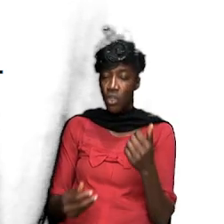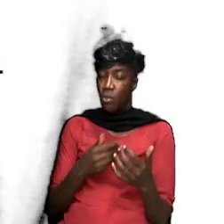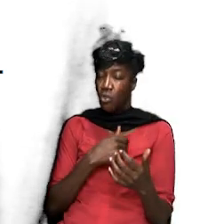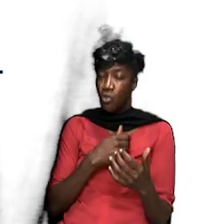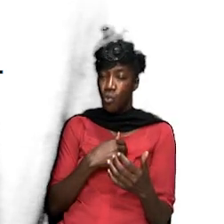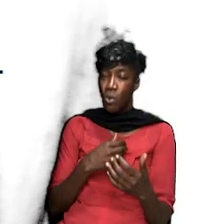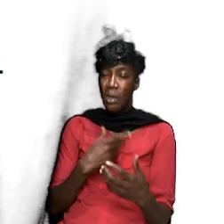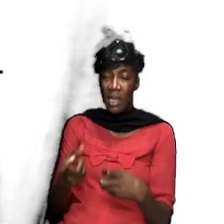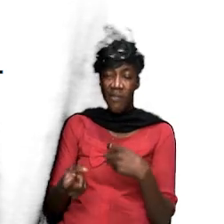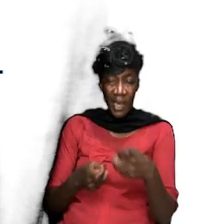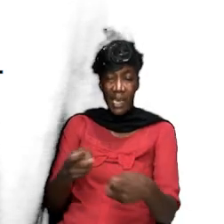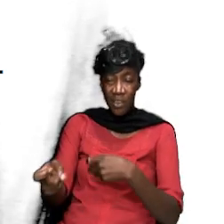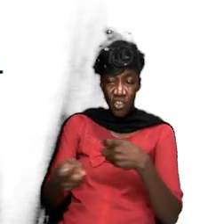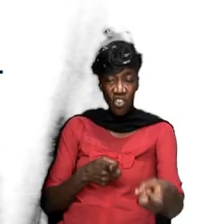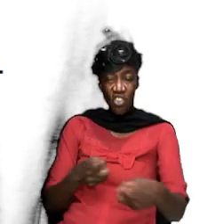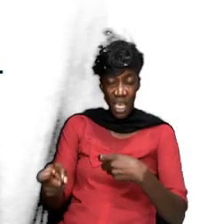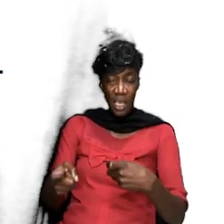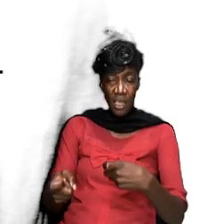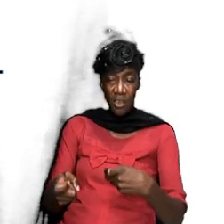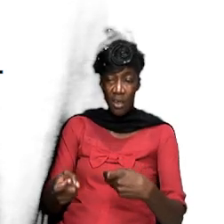oh glory, for his soul?